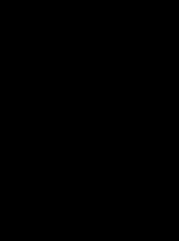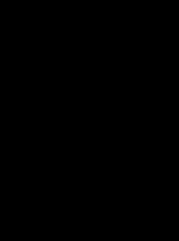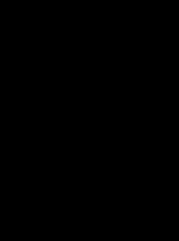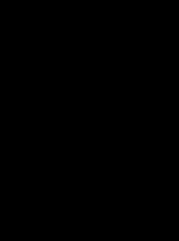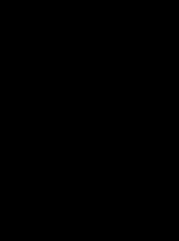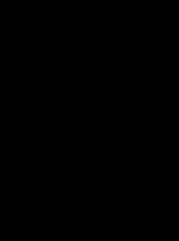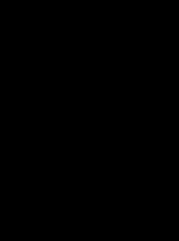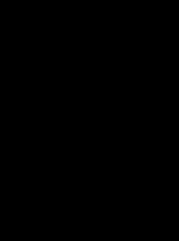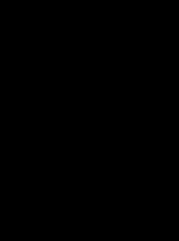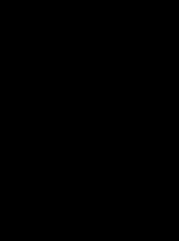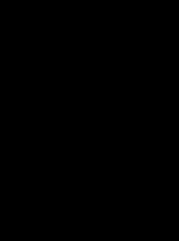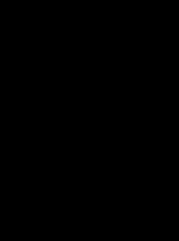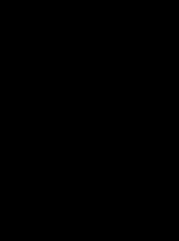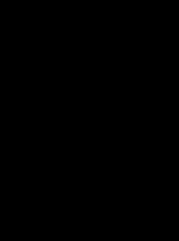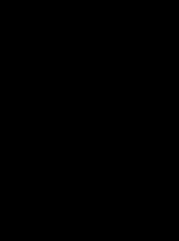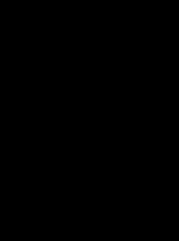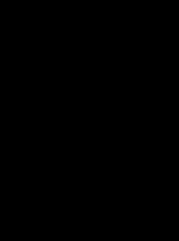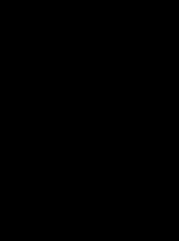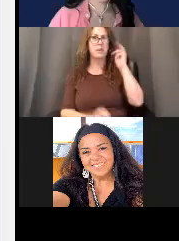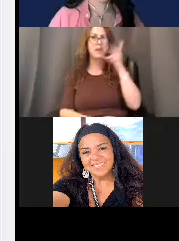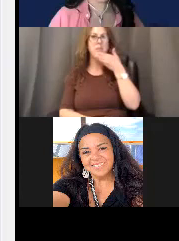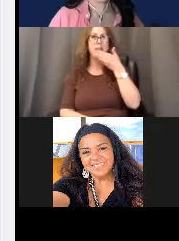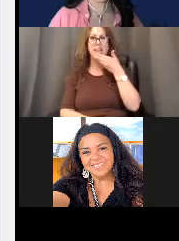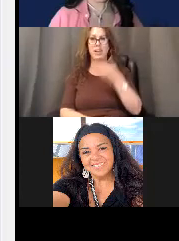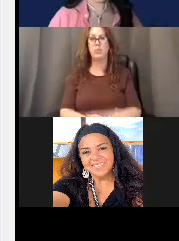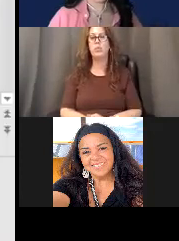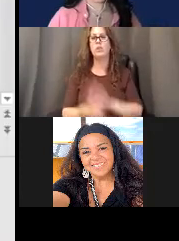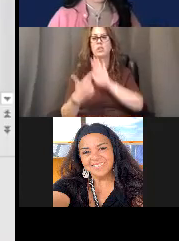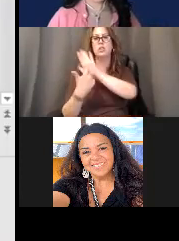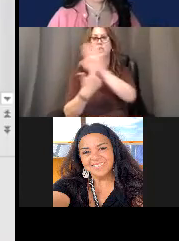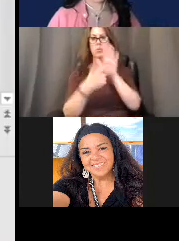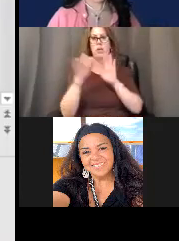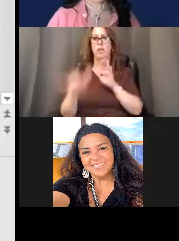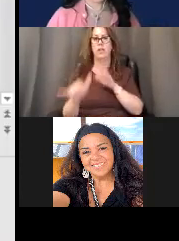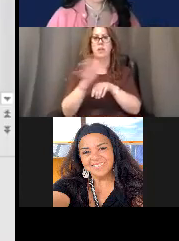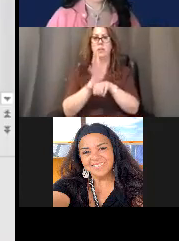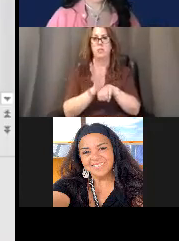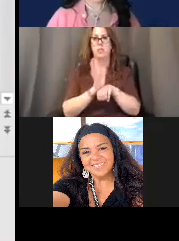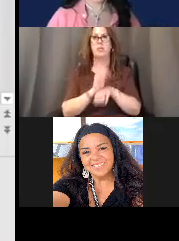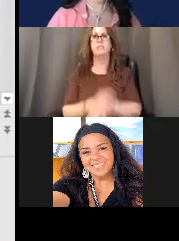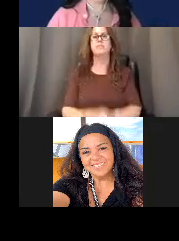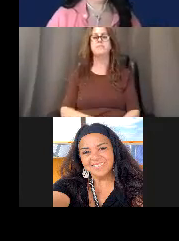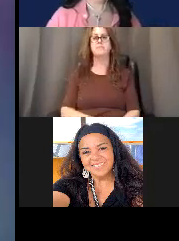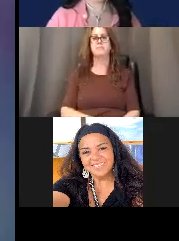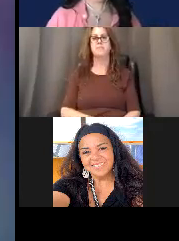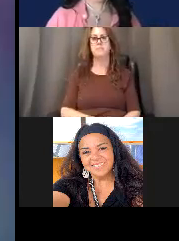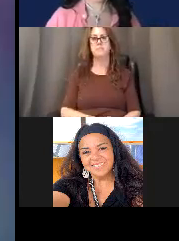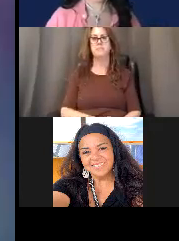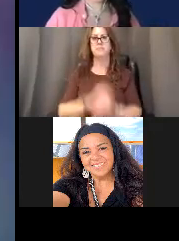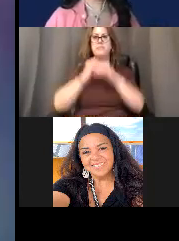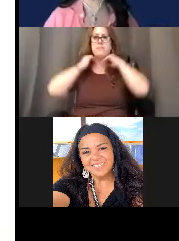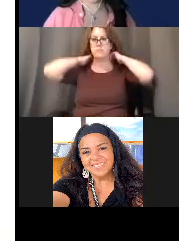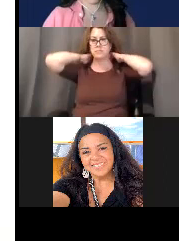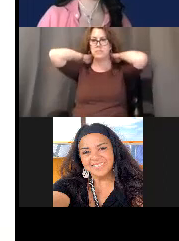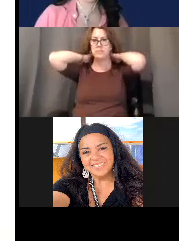Got you. So thank you for showing that, Lydia. That was probably a little bit of, I don't even know how you did that, so appreciate